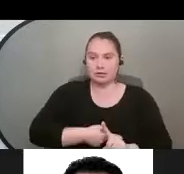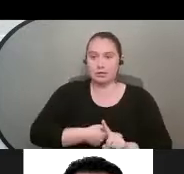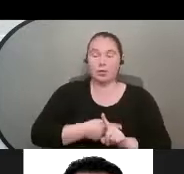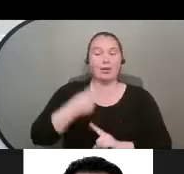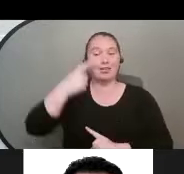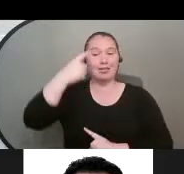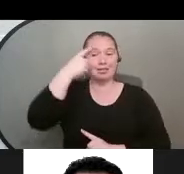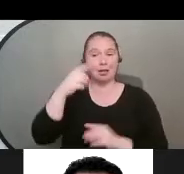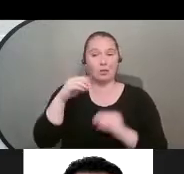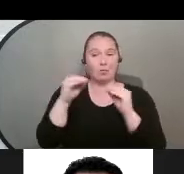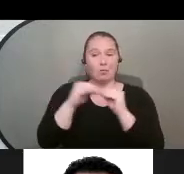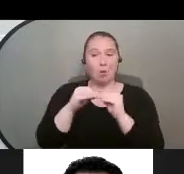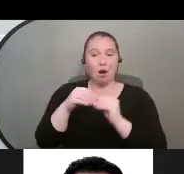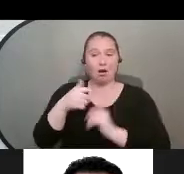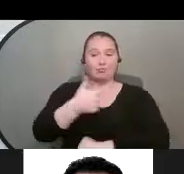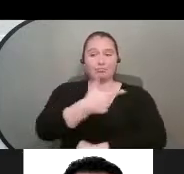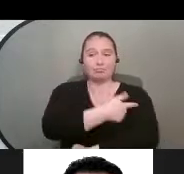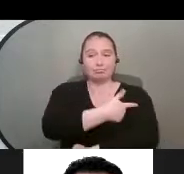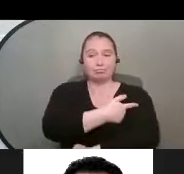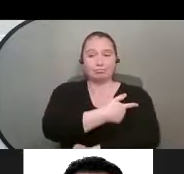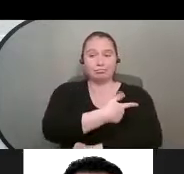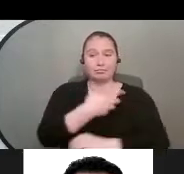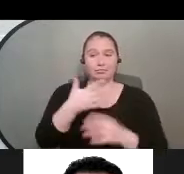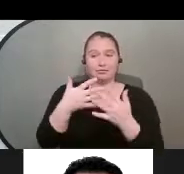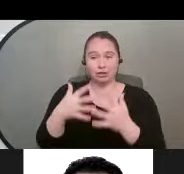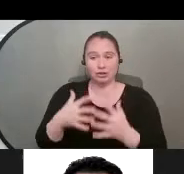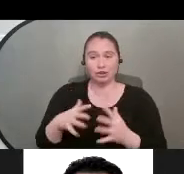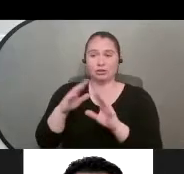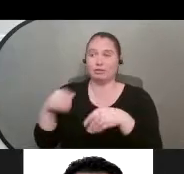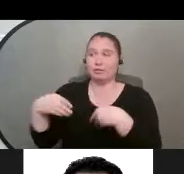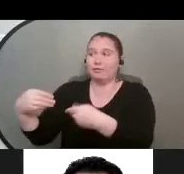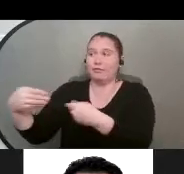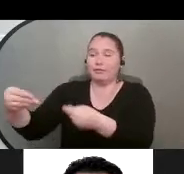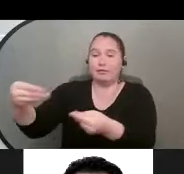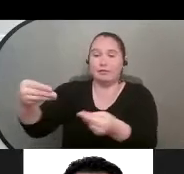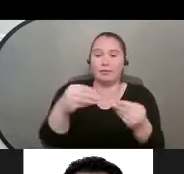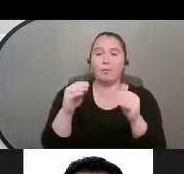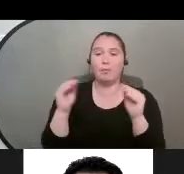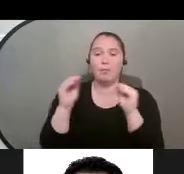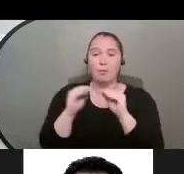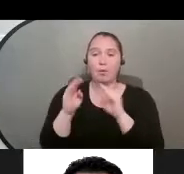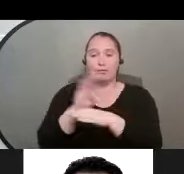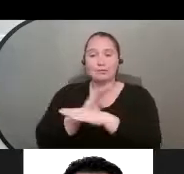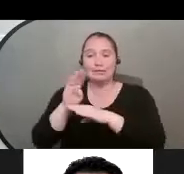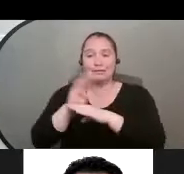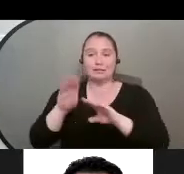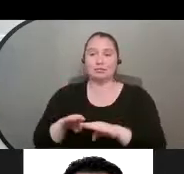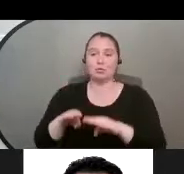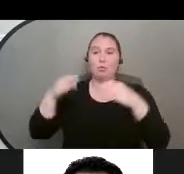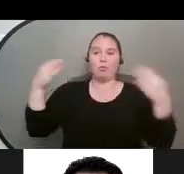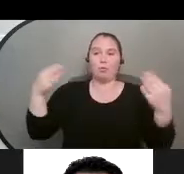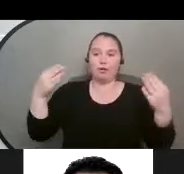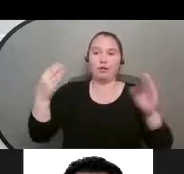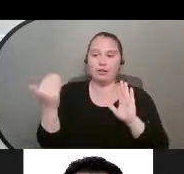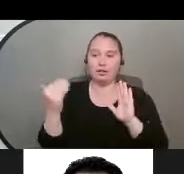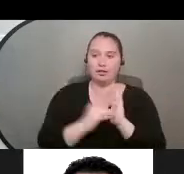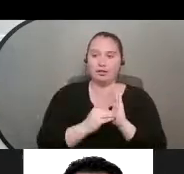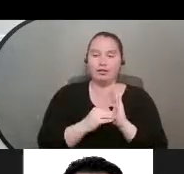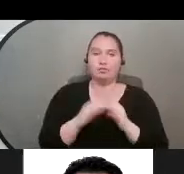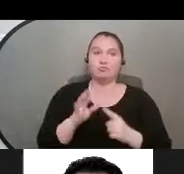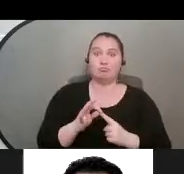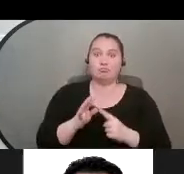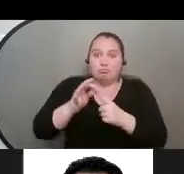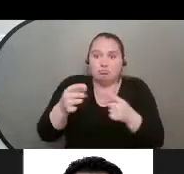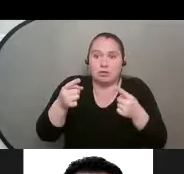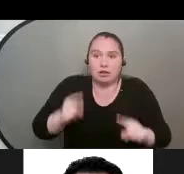rolled out, more of our population with the vaccines and more of the businesses reopening, especially in the